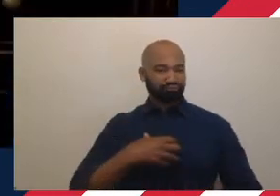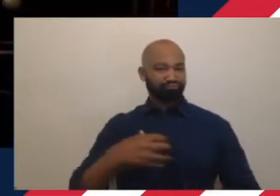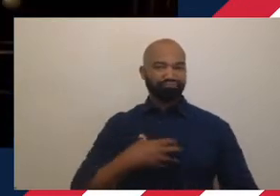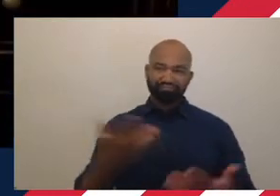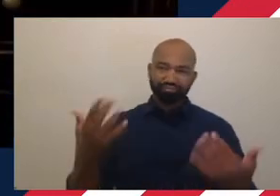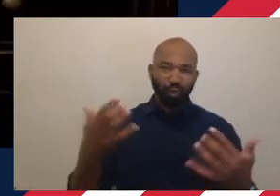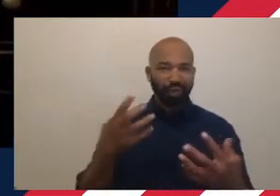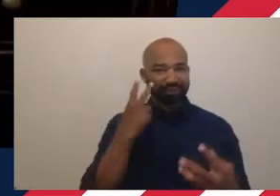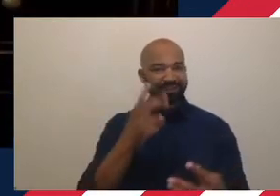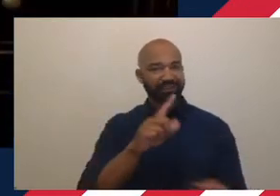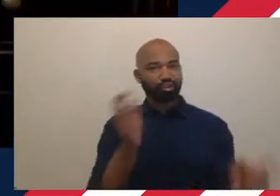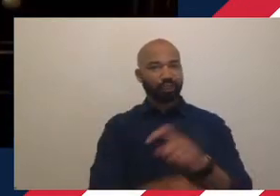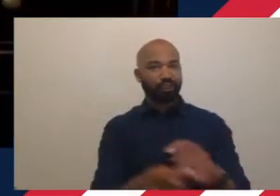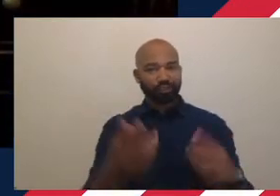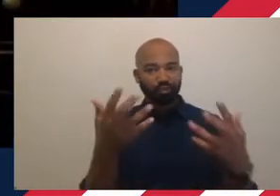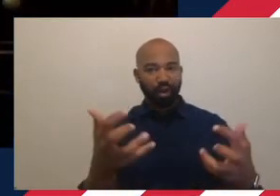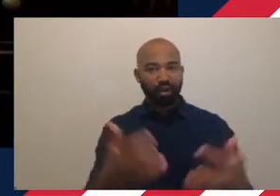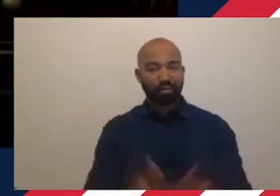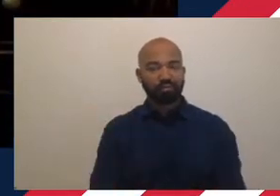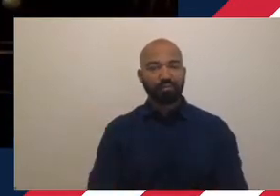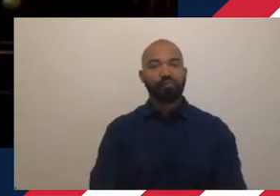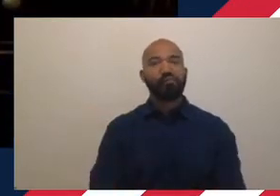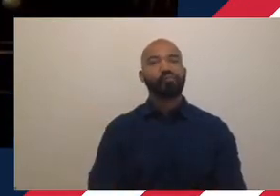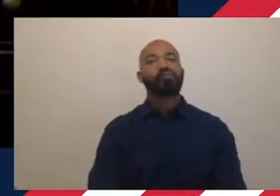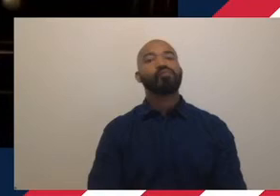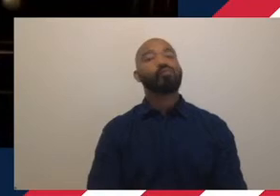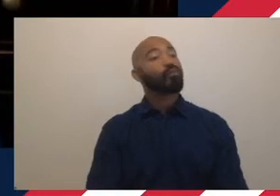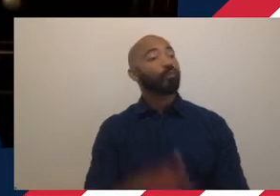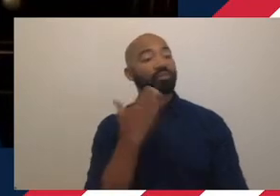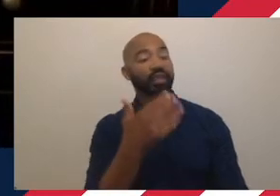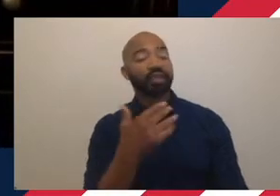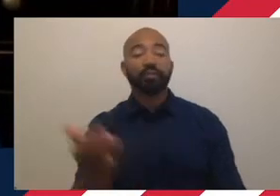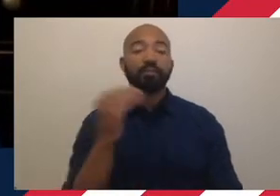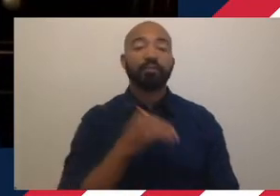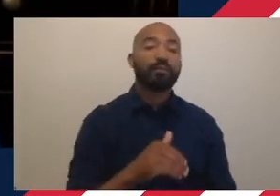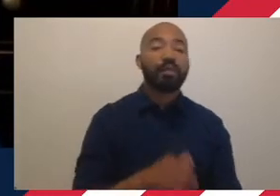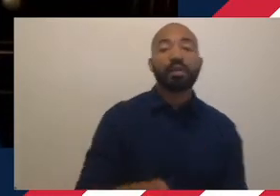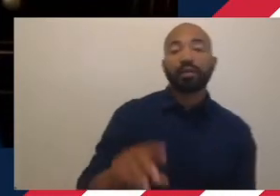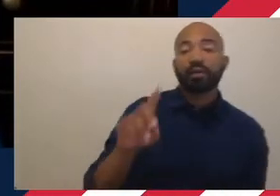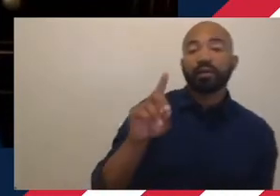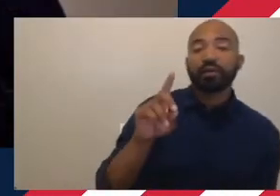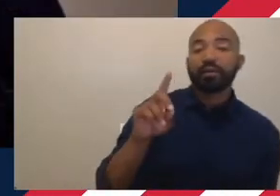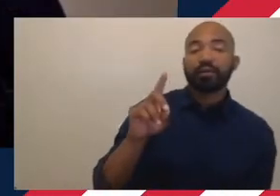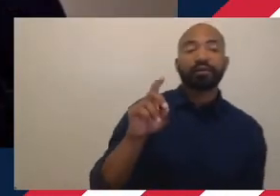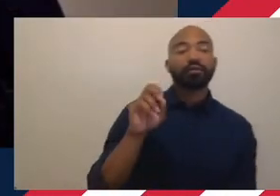Thank you. Our next question is from Dr. Gottney.